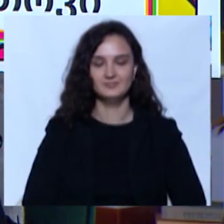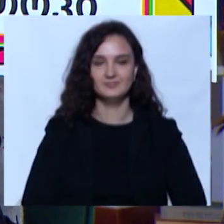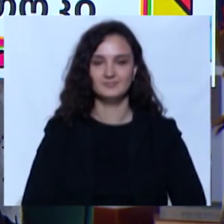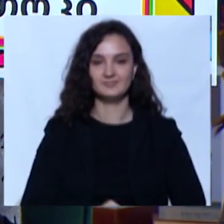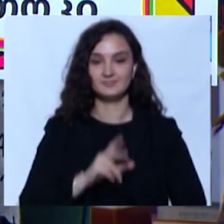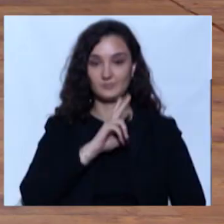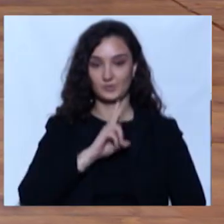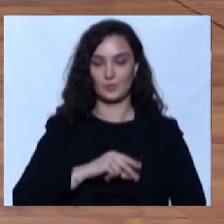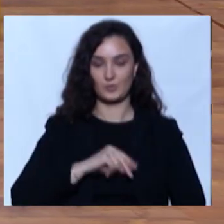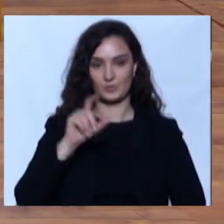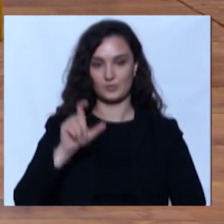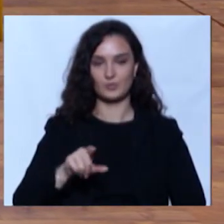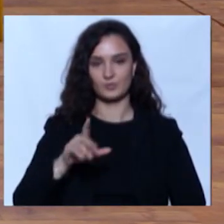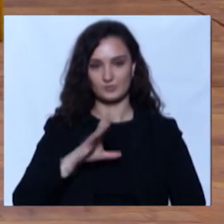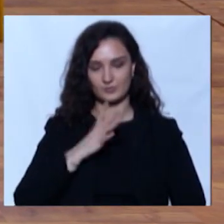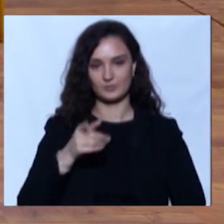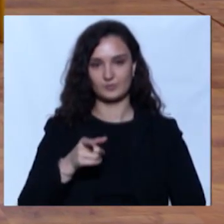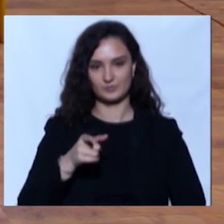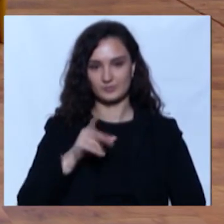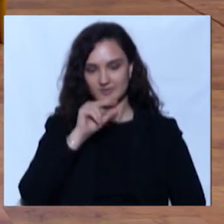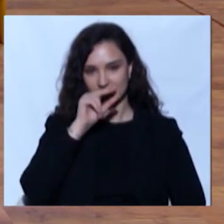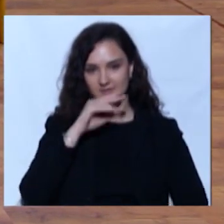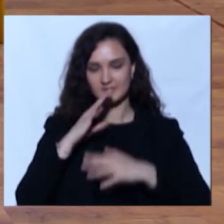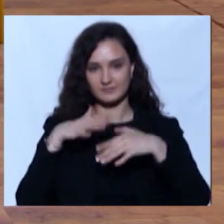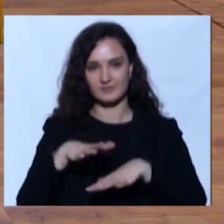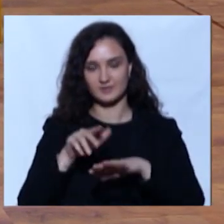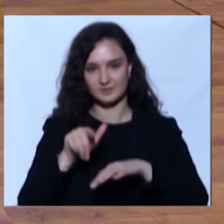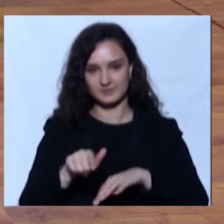daughter Sally was feeding the ducks in the lake.